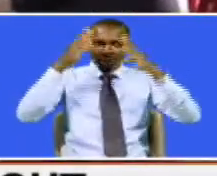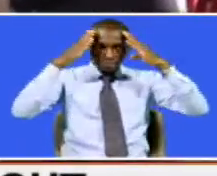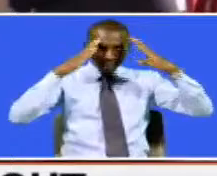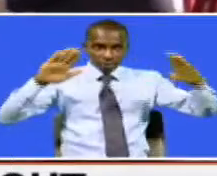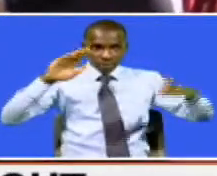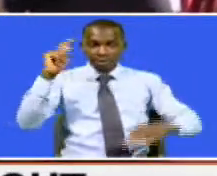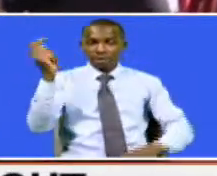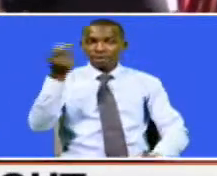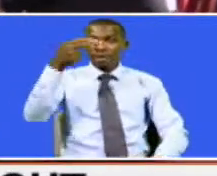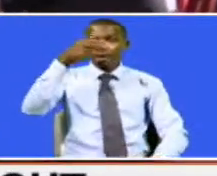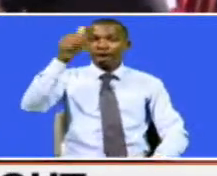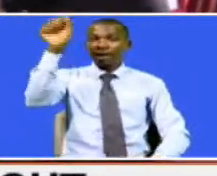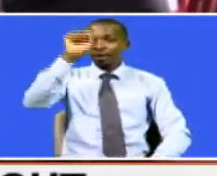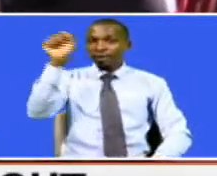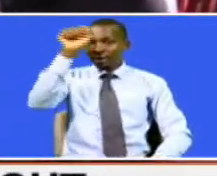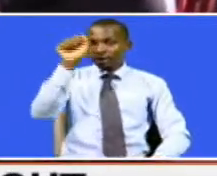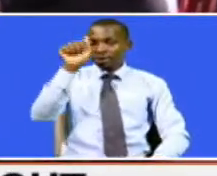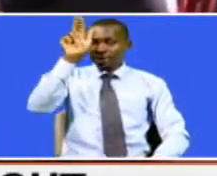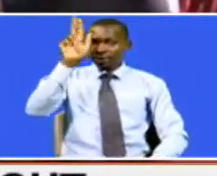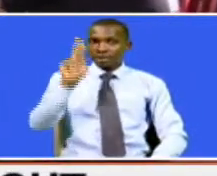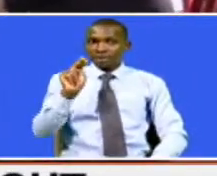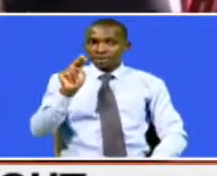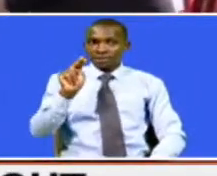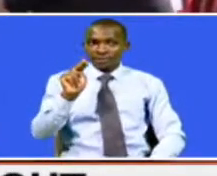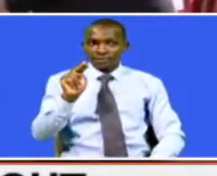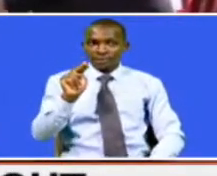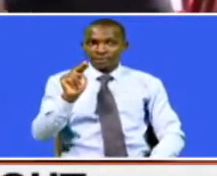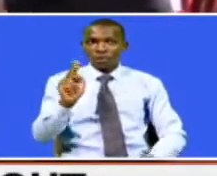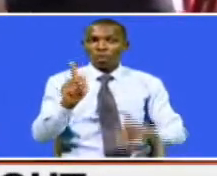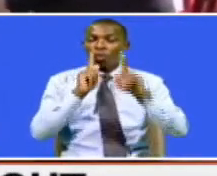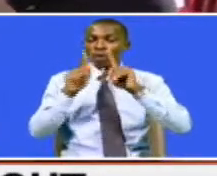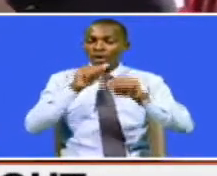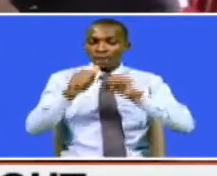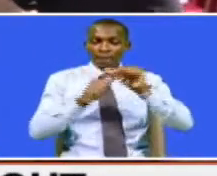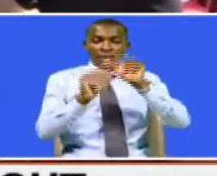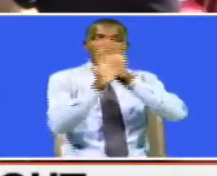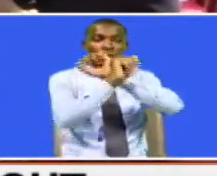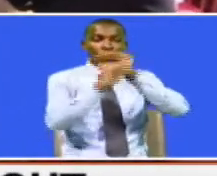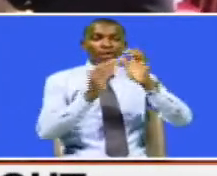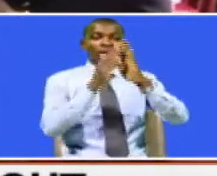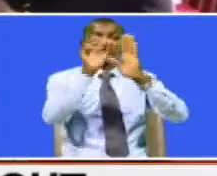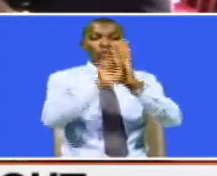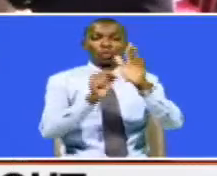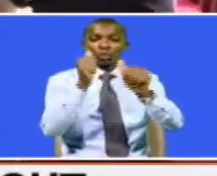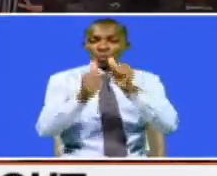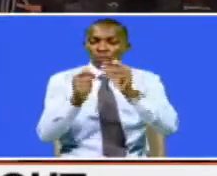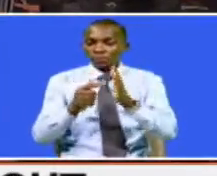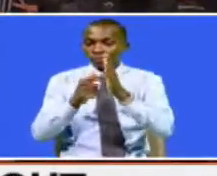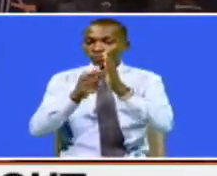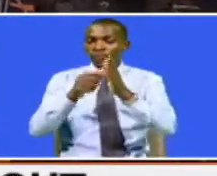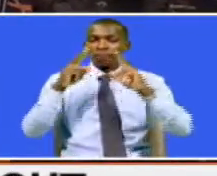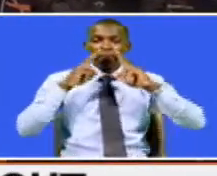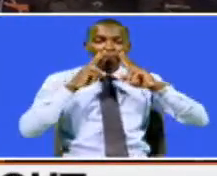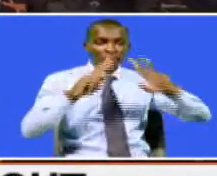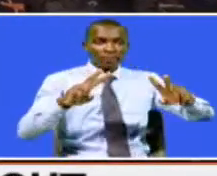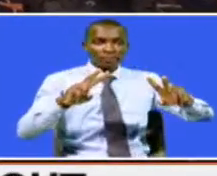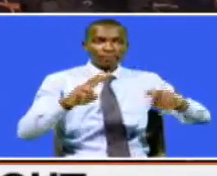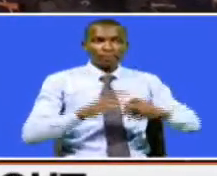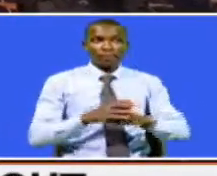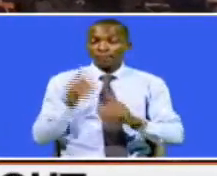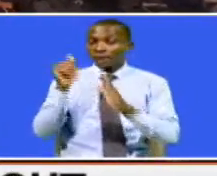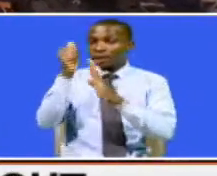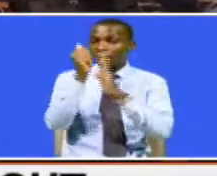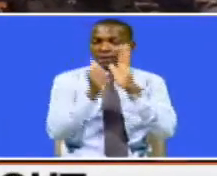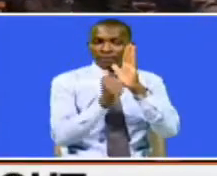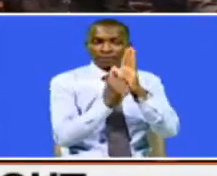Kenya, Hassan Ole Nado. They commended the president's leadership, which has ensured peace and cohesion. Odinga and his running